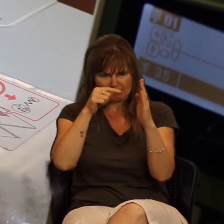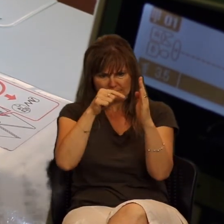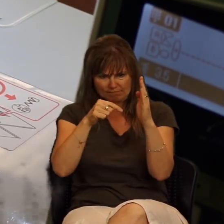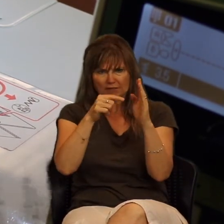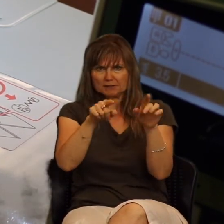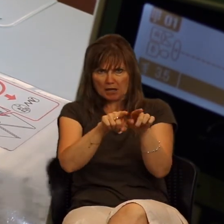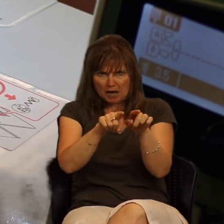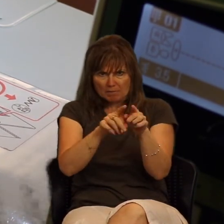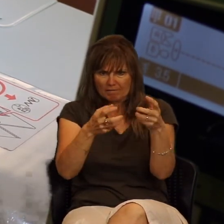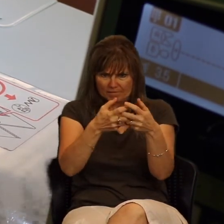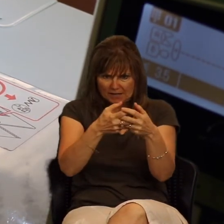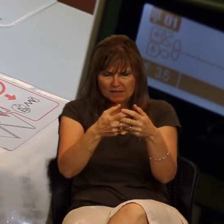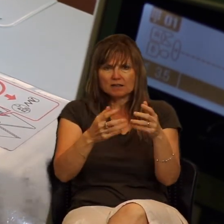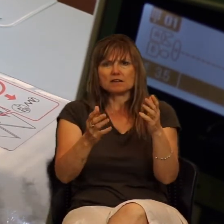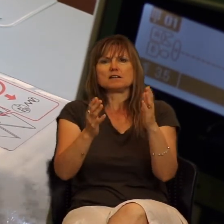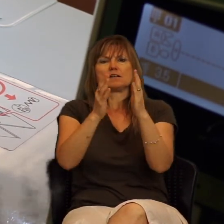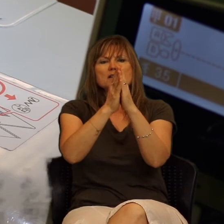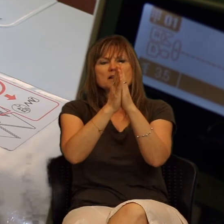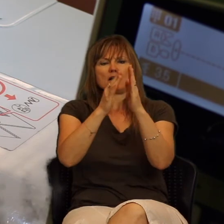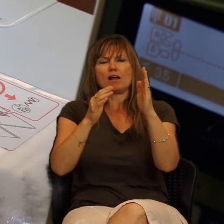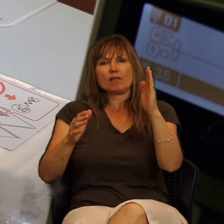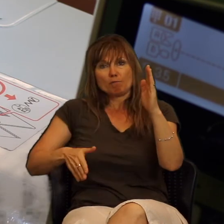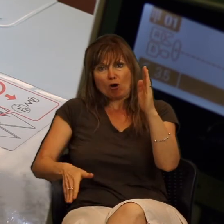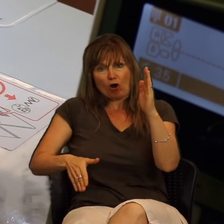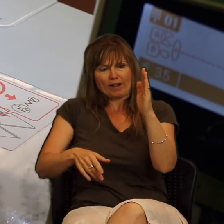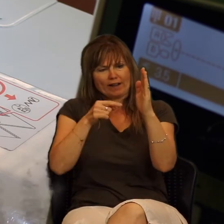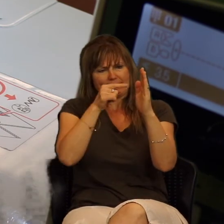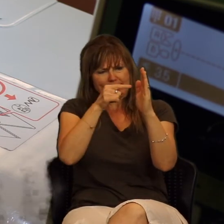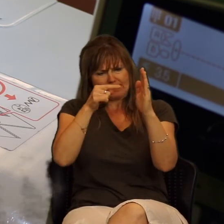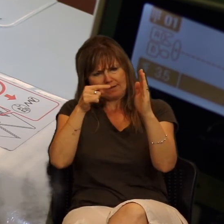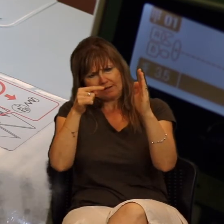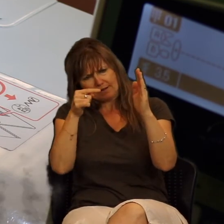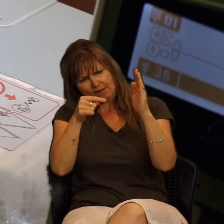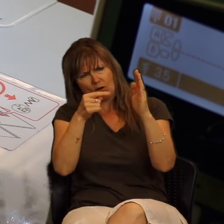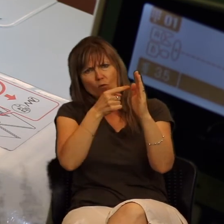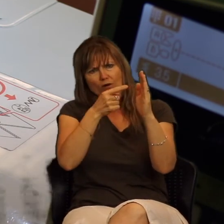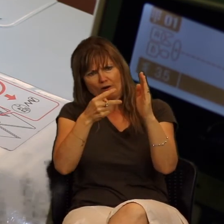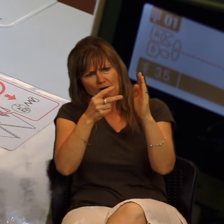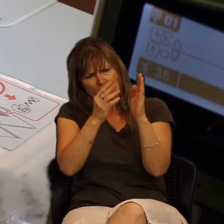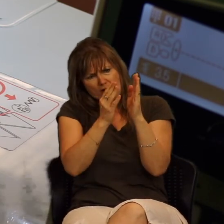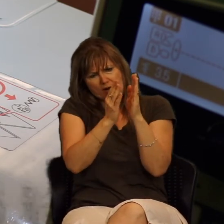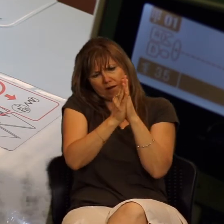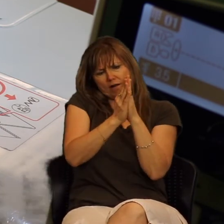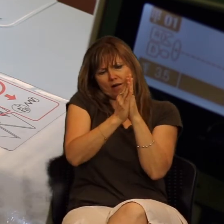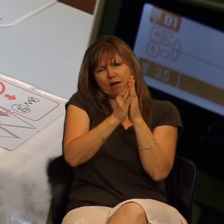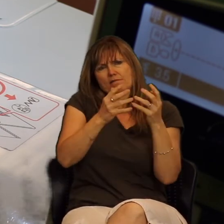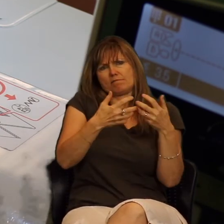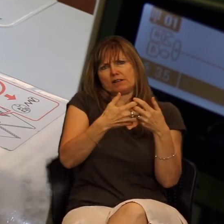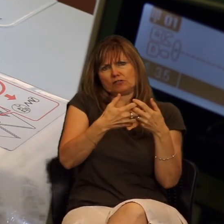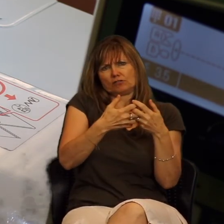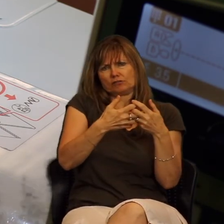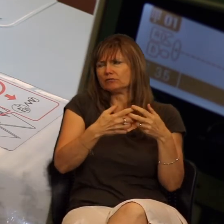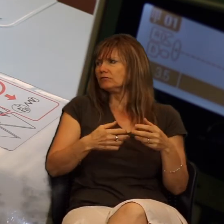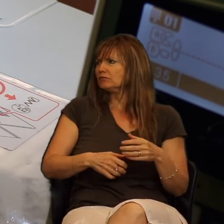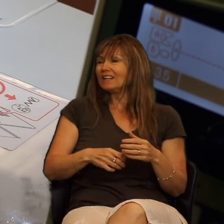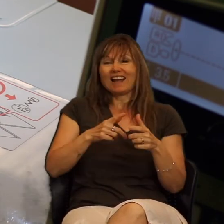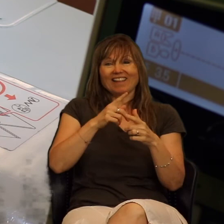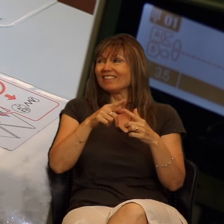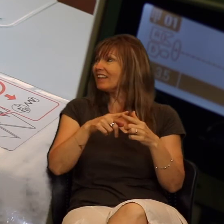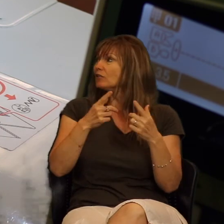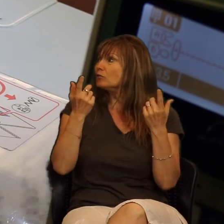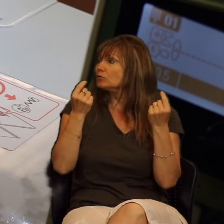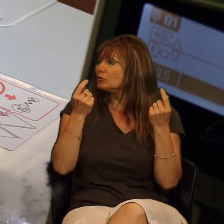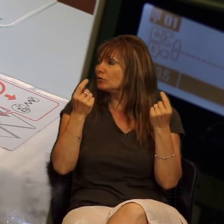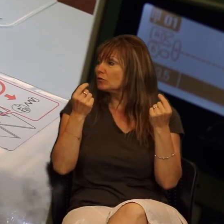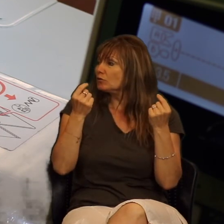our pockets line up. And then when we start sewing, we're going to sew all the way around